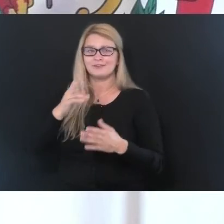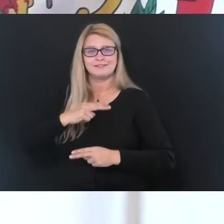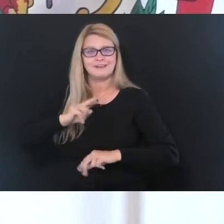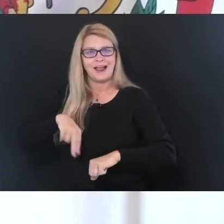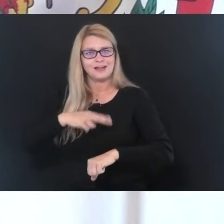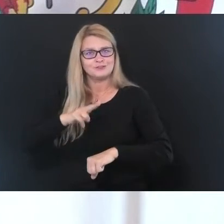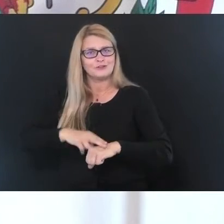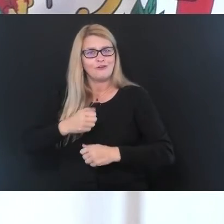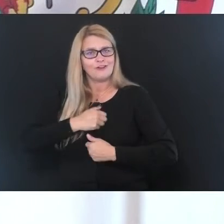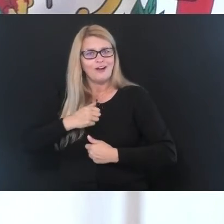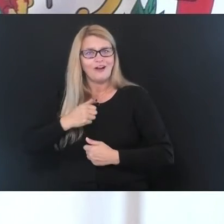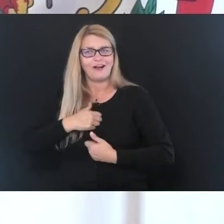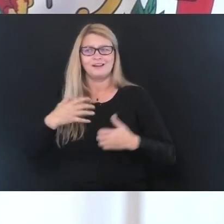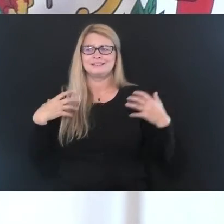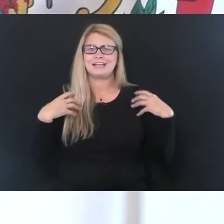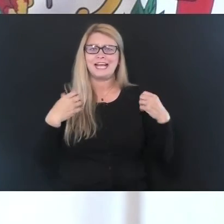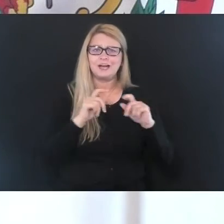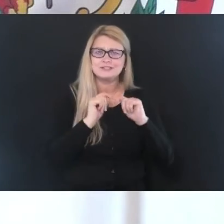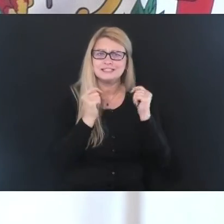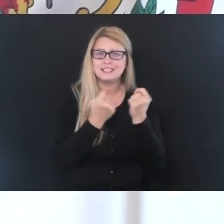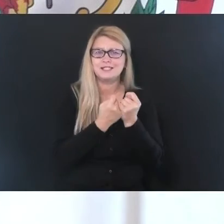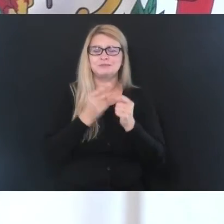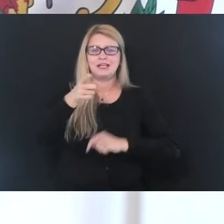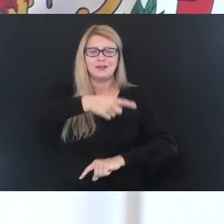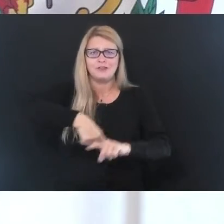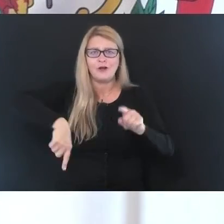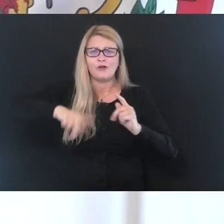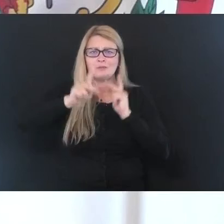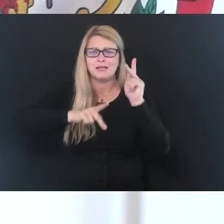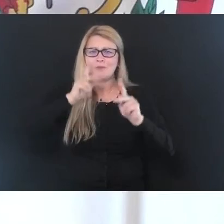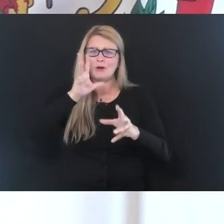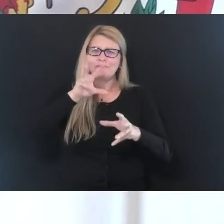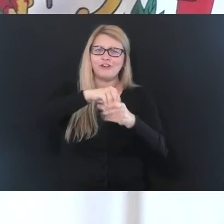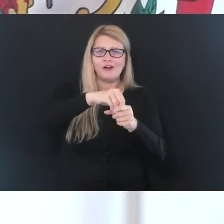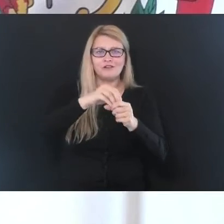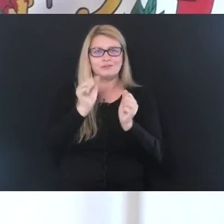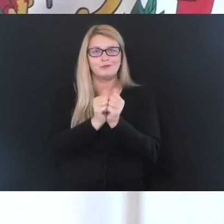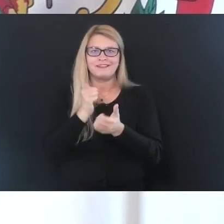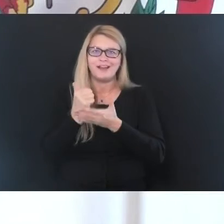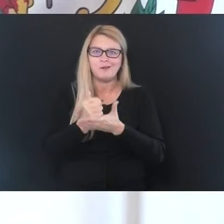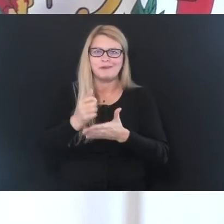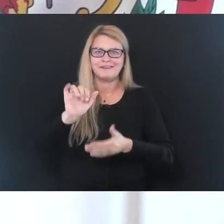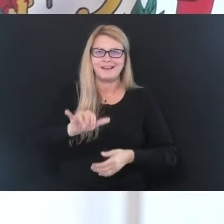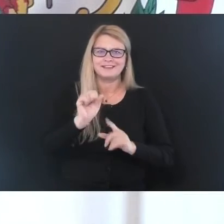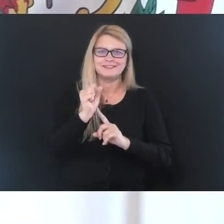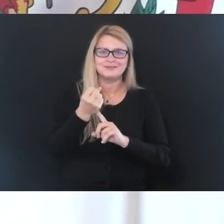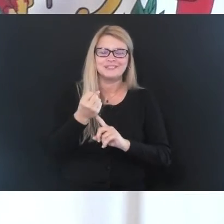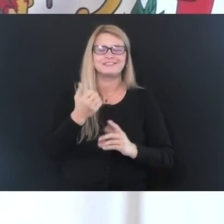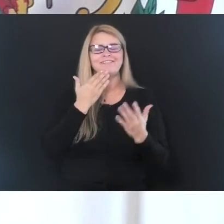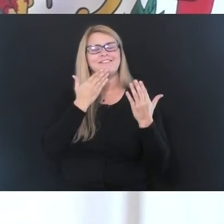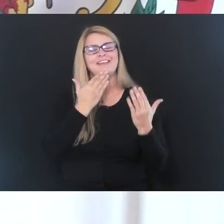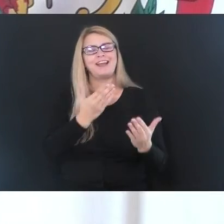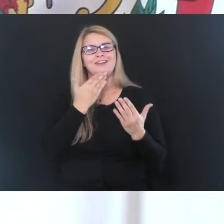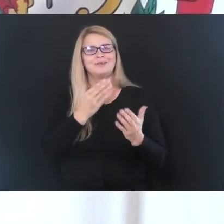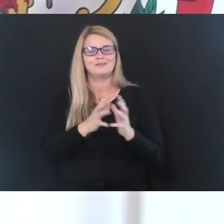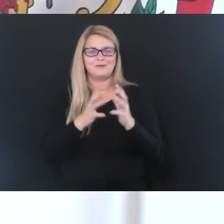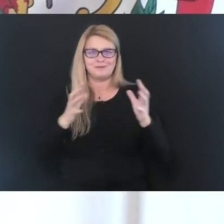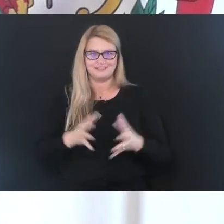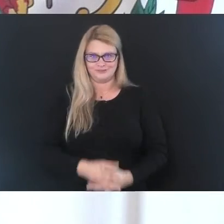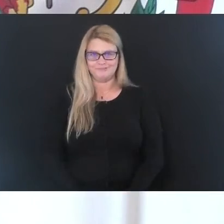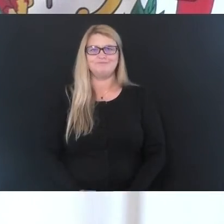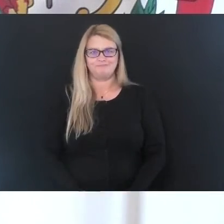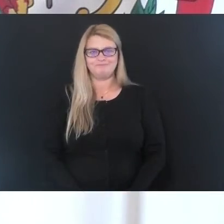our health teams, and everybody that's really working this. So stay after it, guys. Way to go. That's really great stuff.